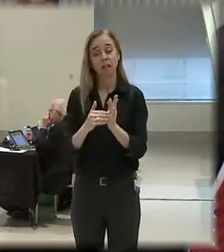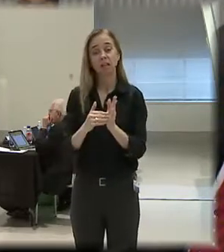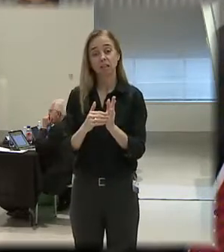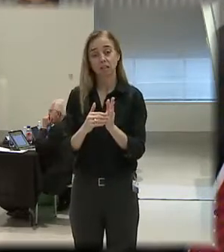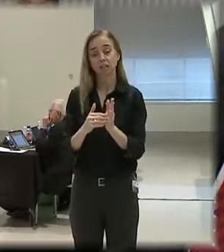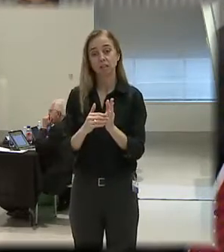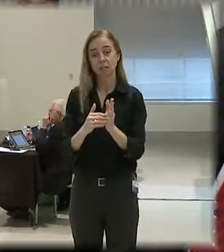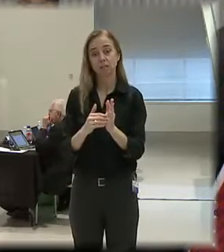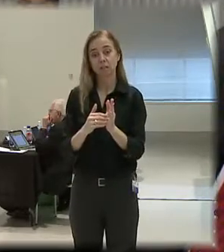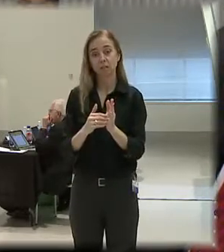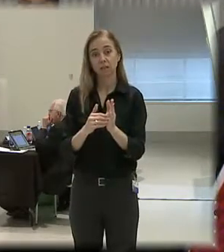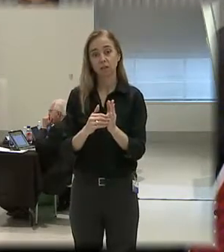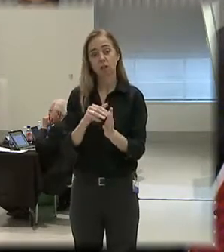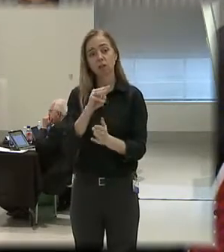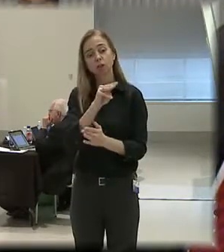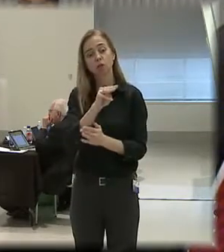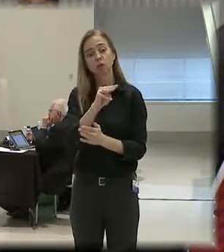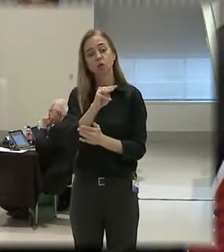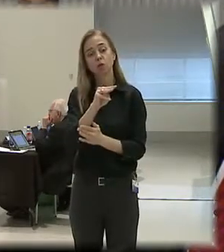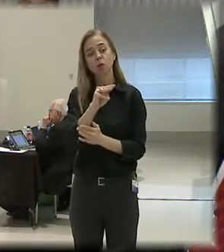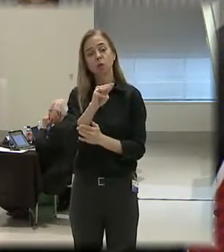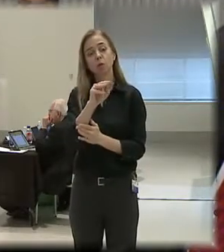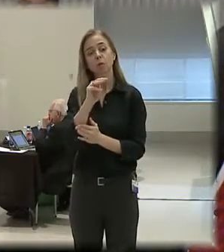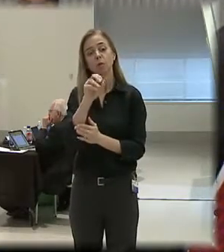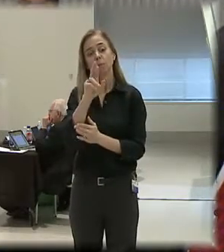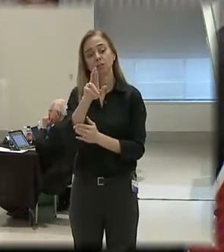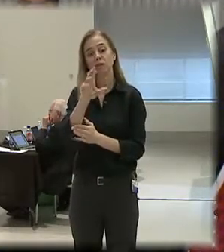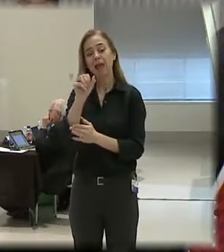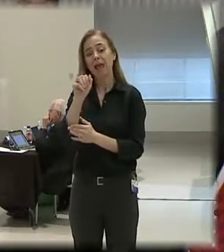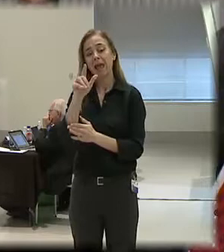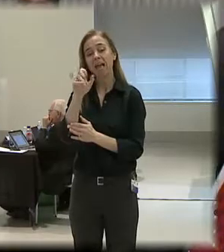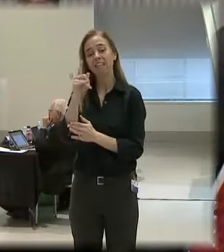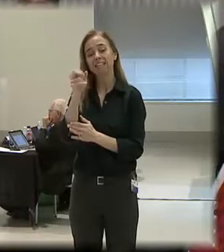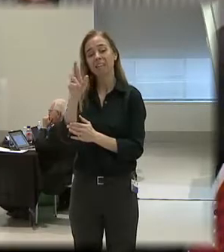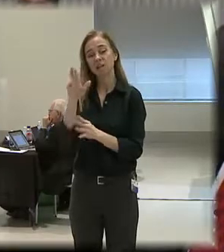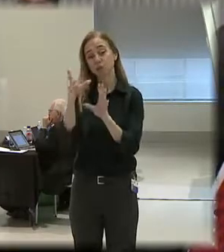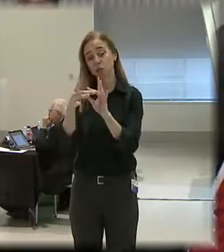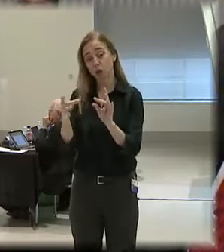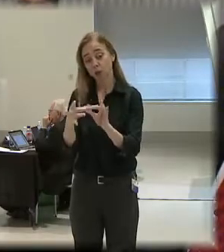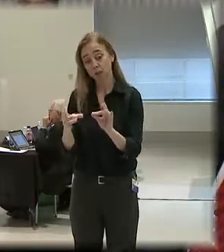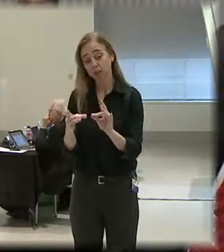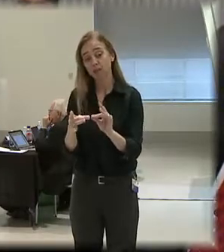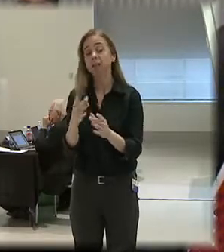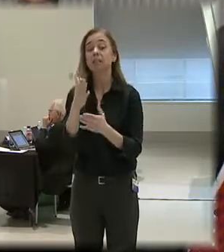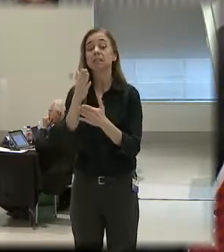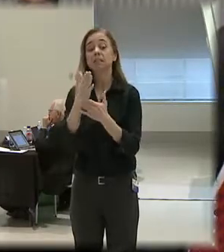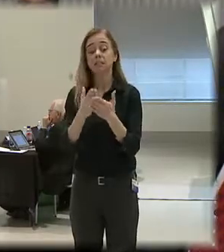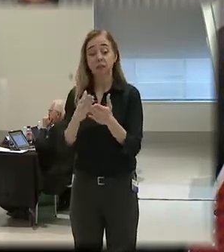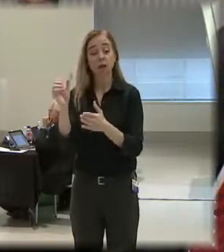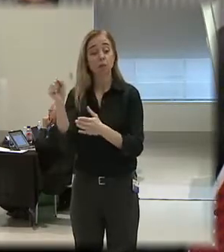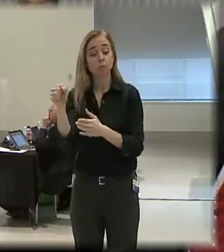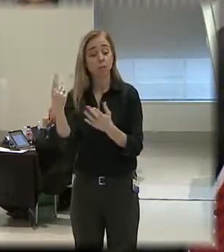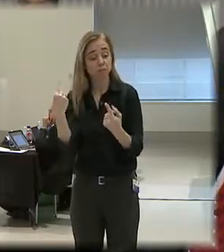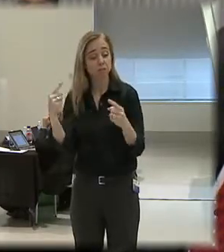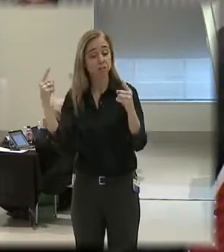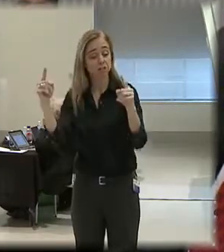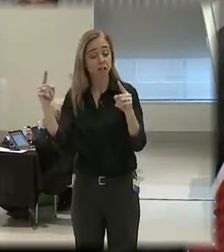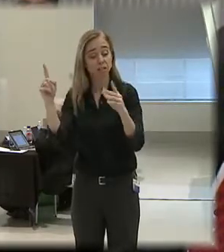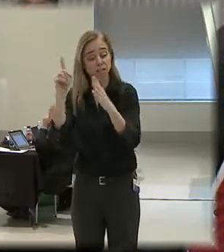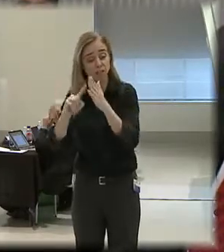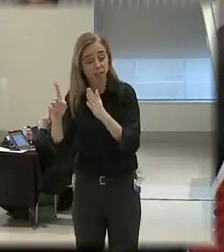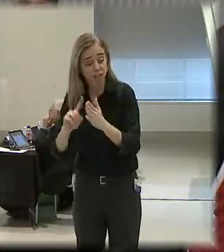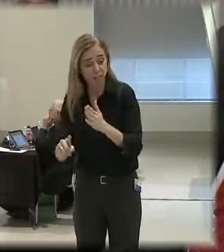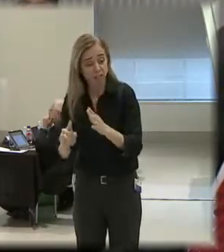to Mr. Alexander's comment, yes, I believe in areas where there has been successful investigation, a